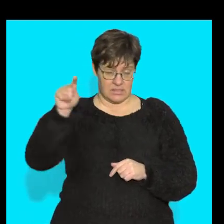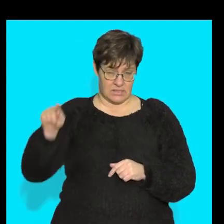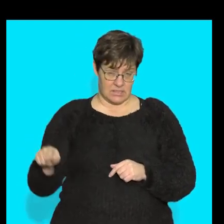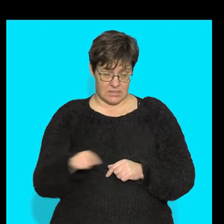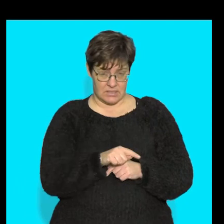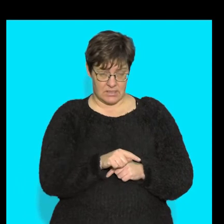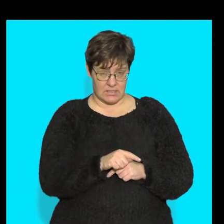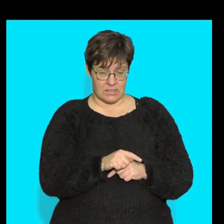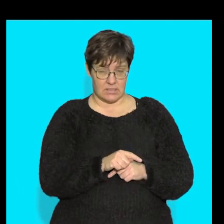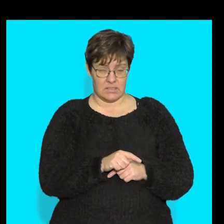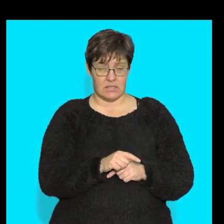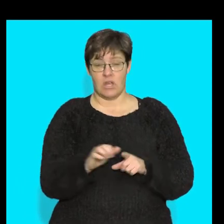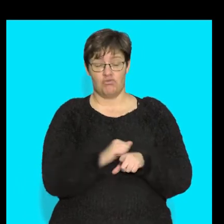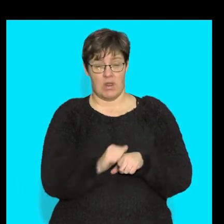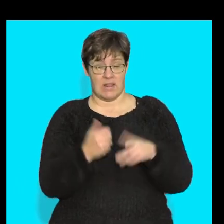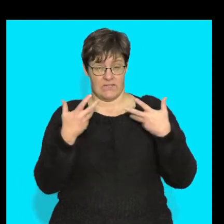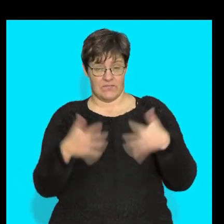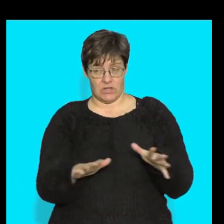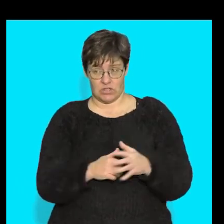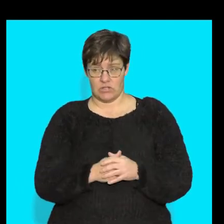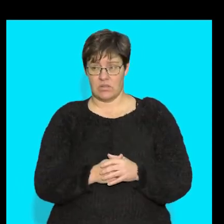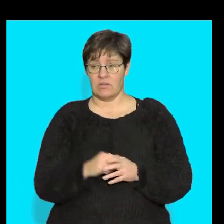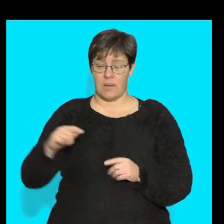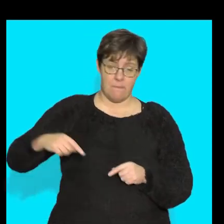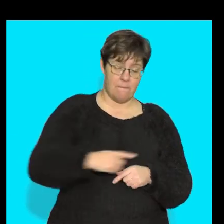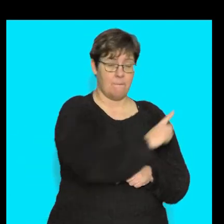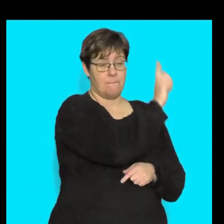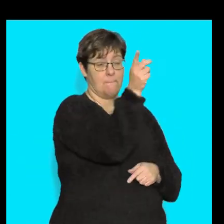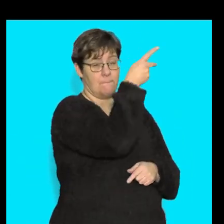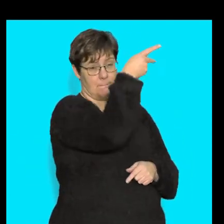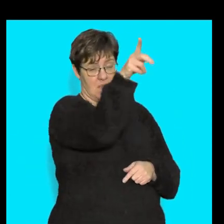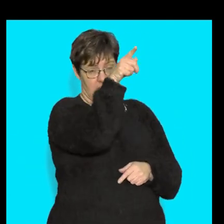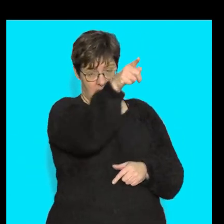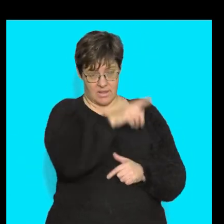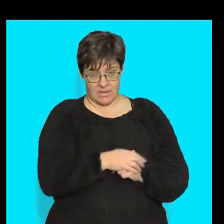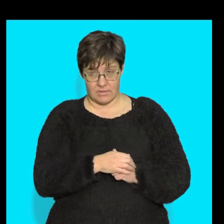get trained, they pay the people who recruited them